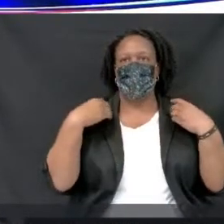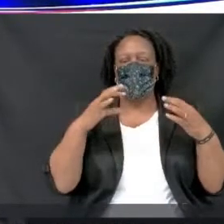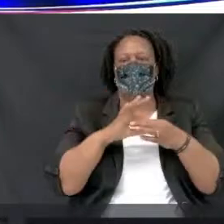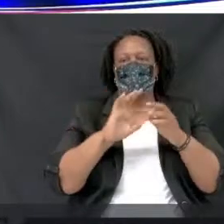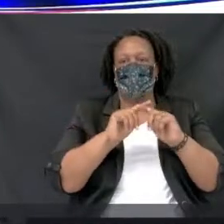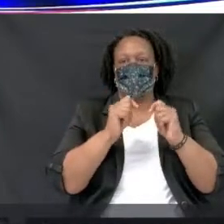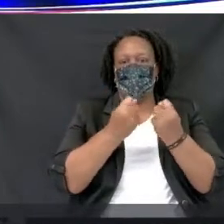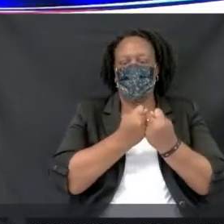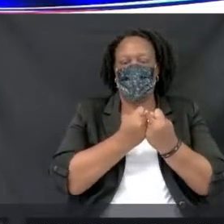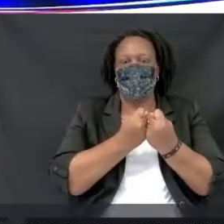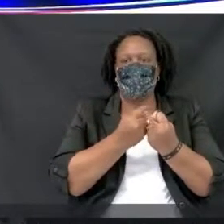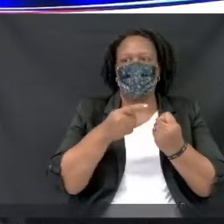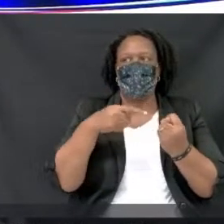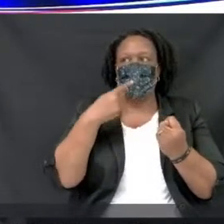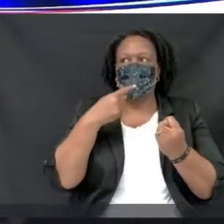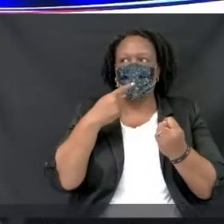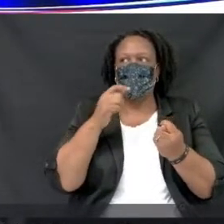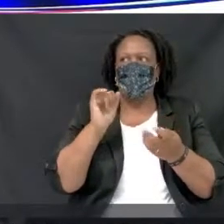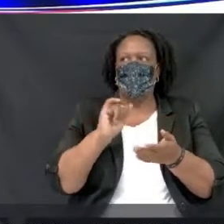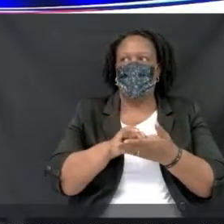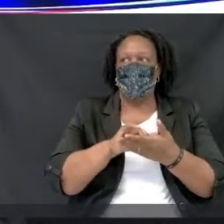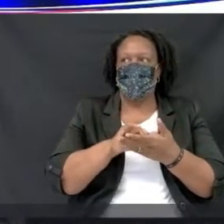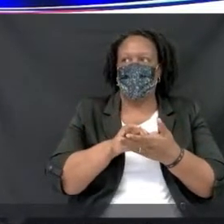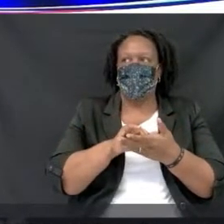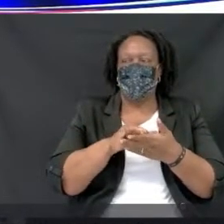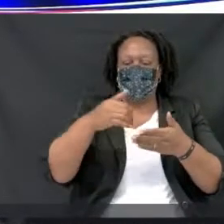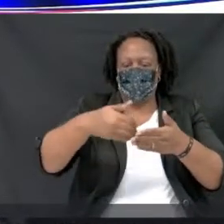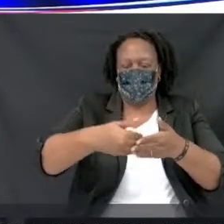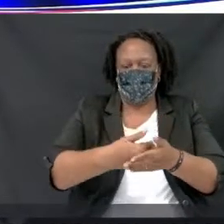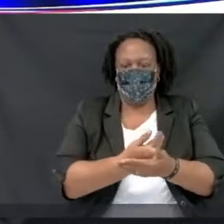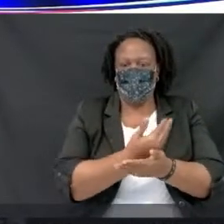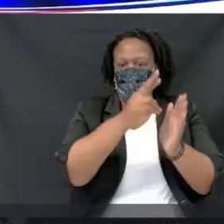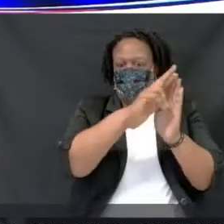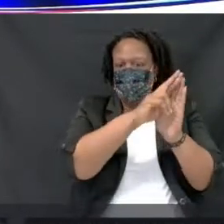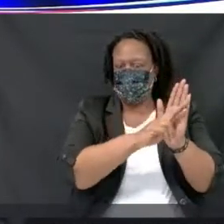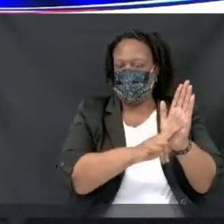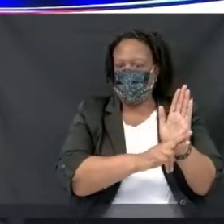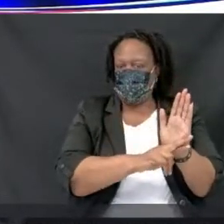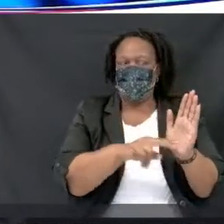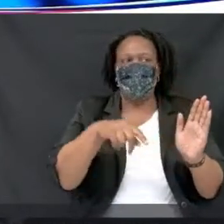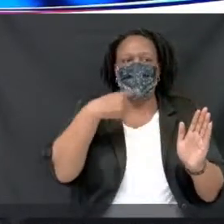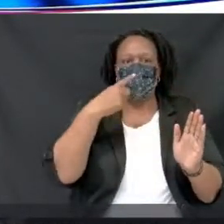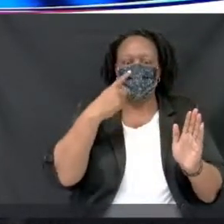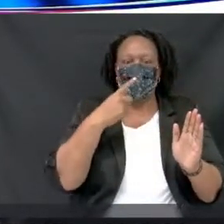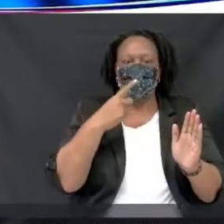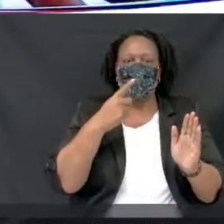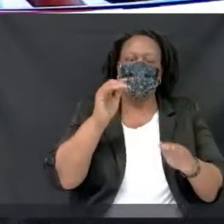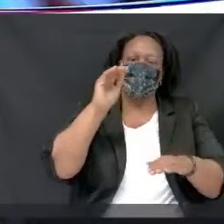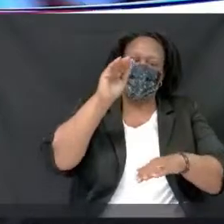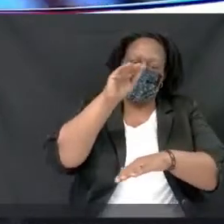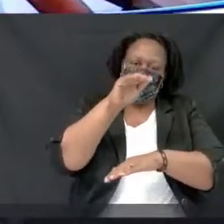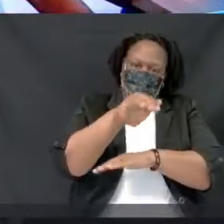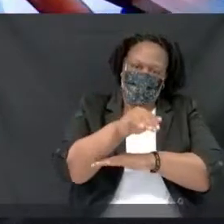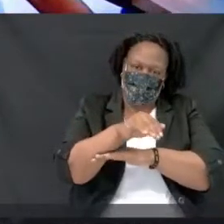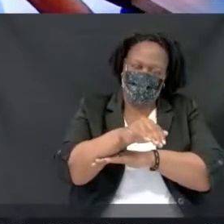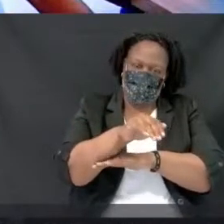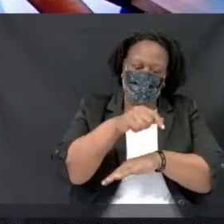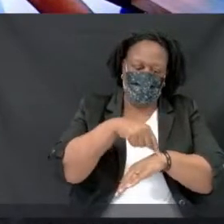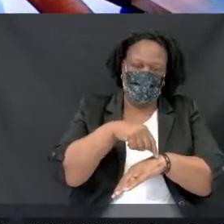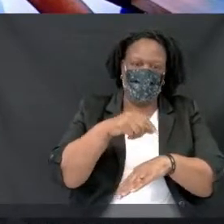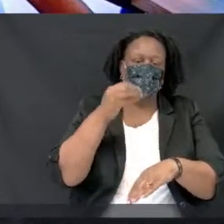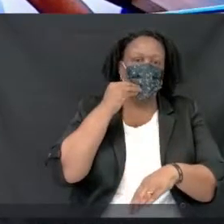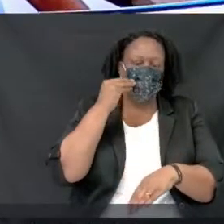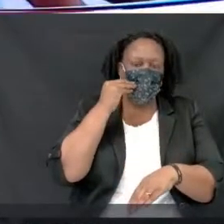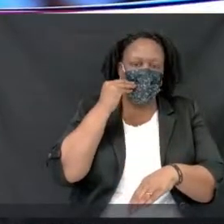new iteration of the emergency powers regulation was published, the provision for the nightly curfew will be removed from